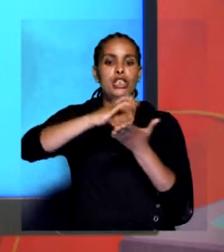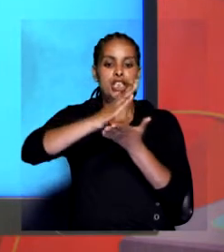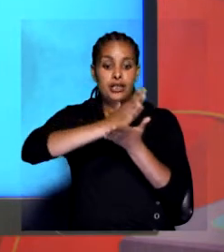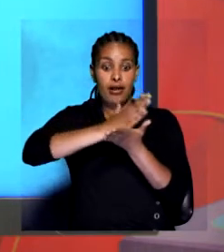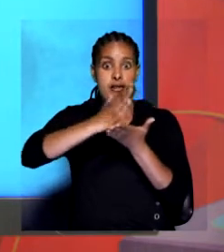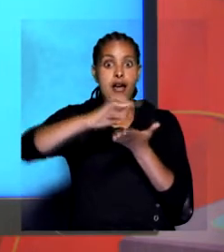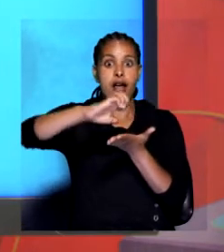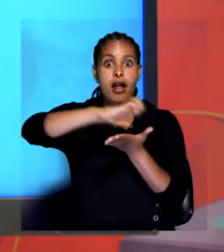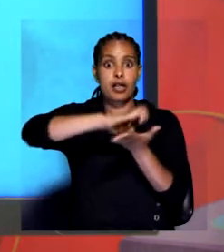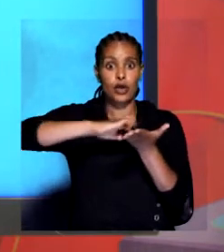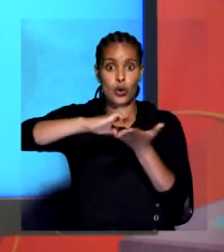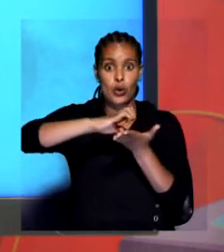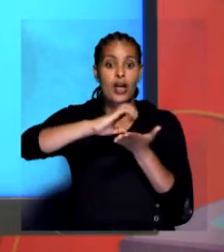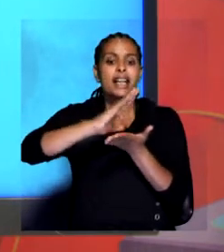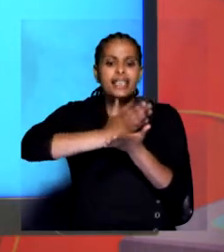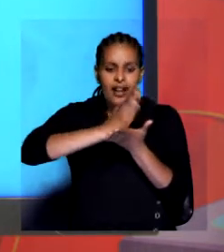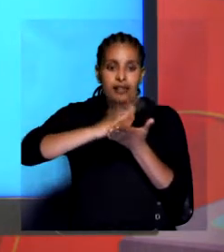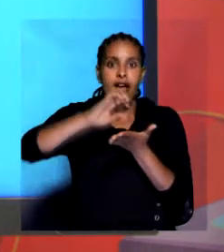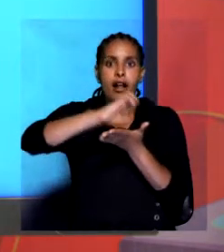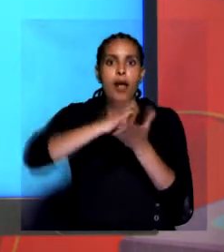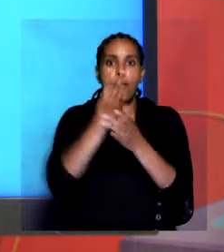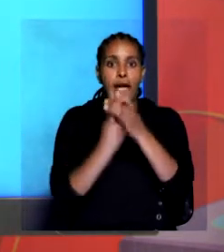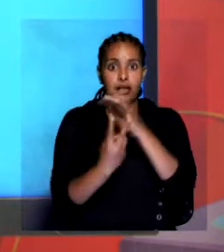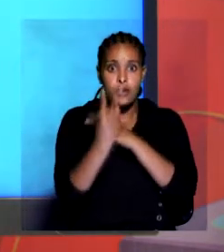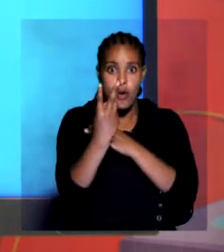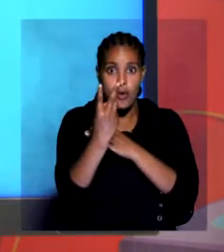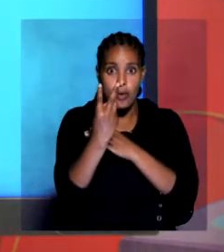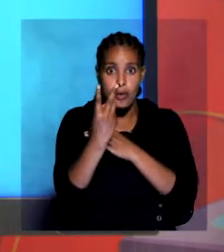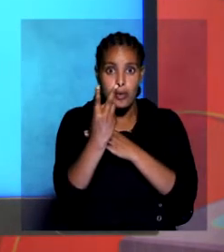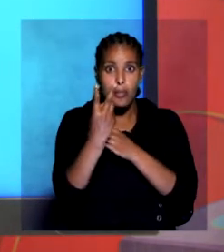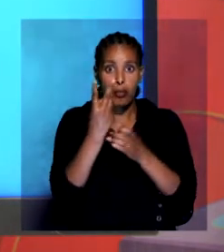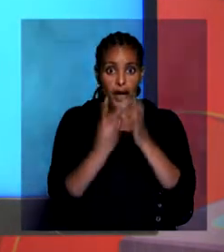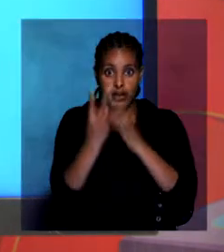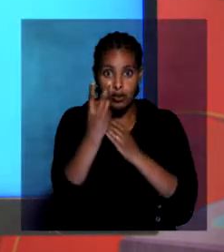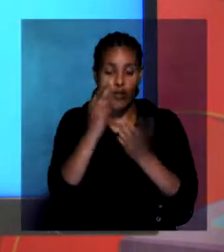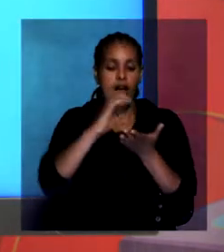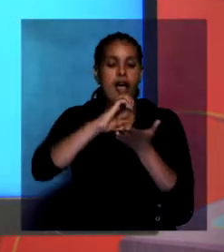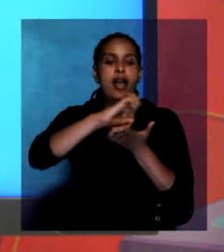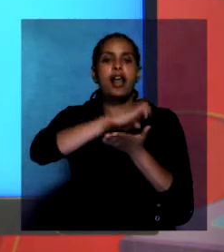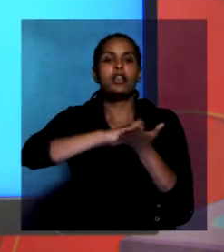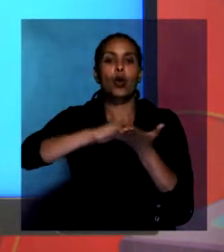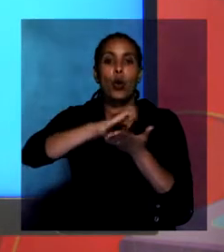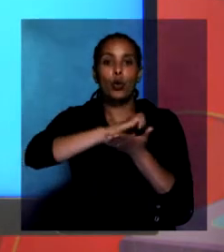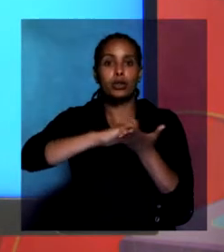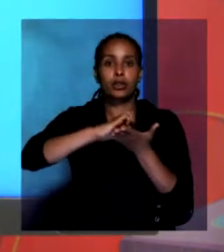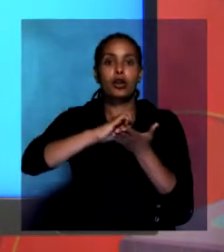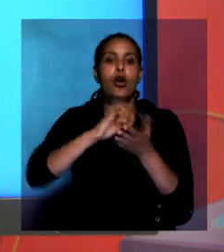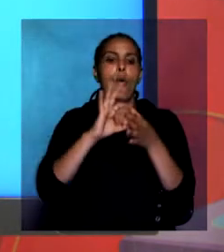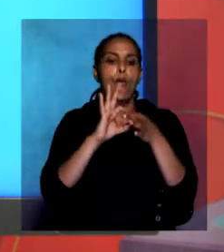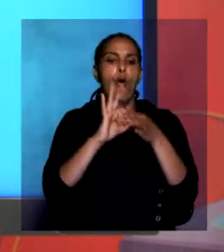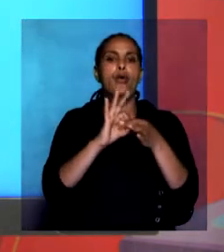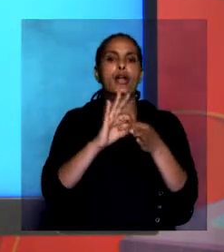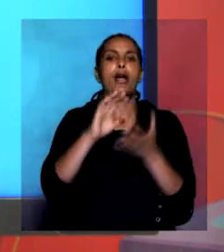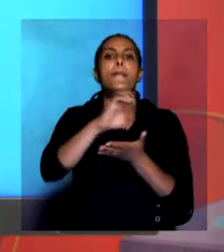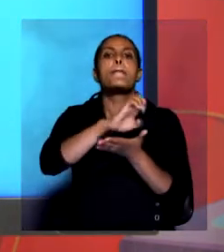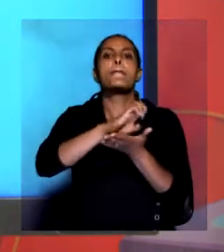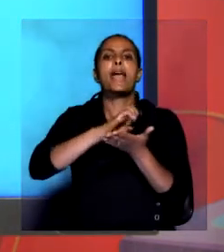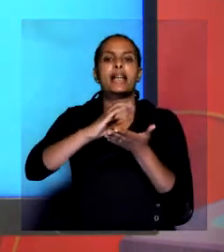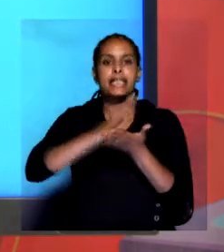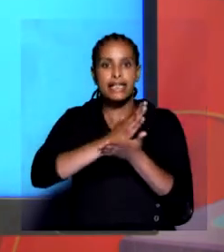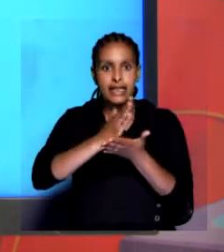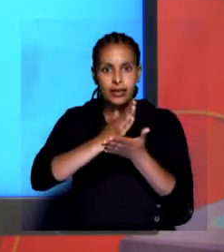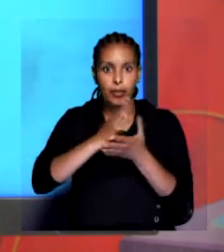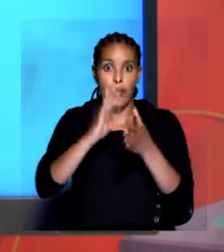electrons. The shared pairs of electrons in a molecule are called bonding pairs.